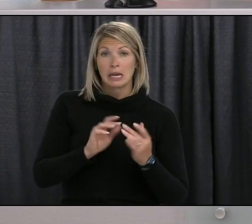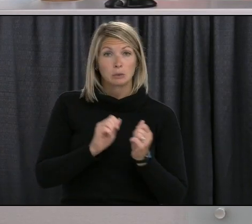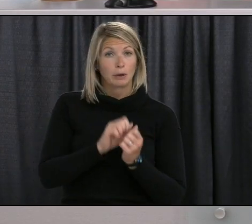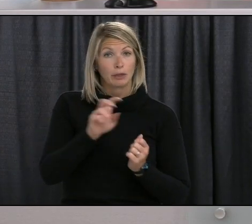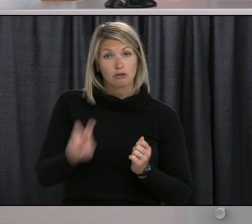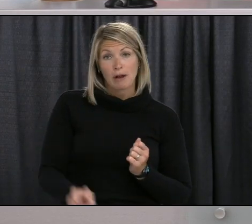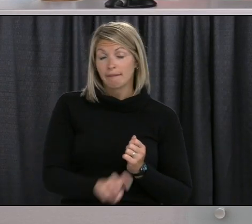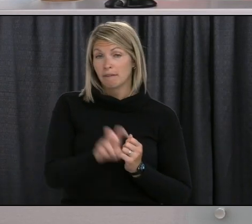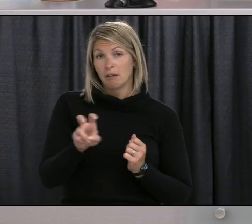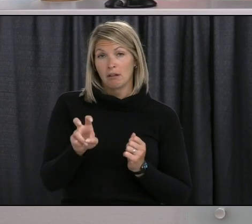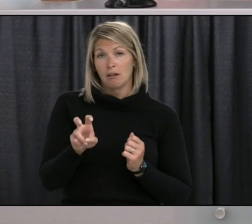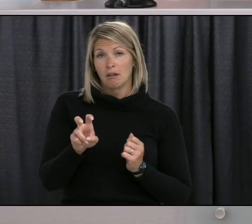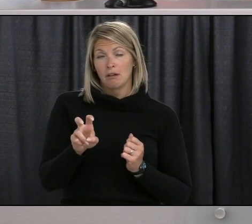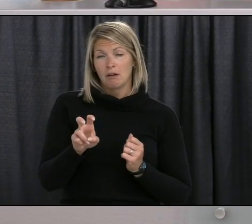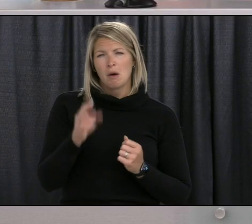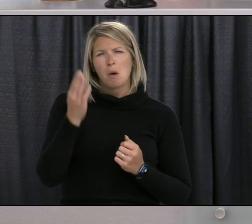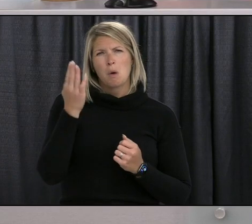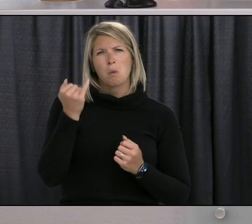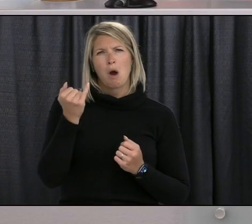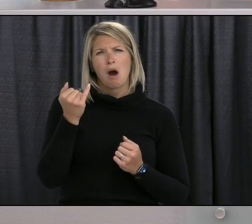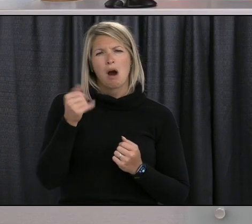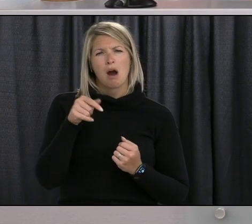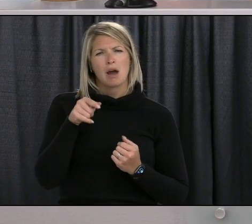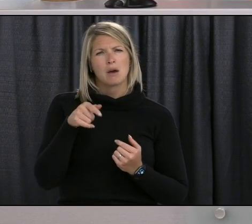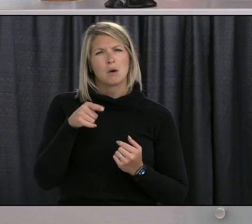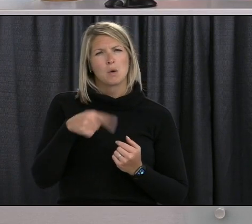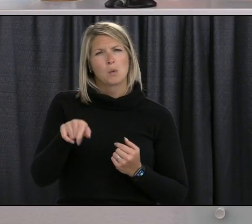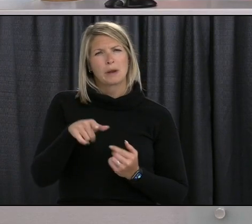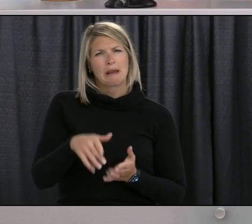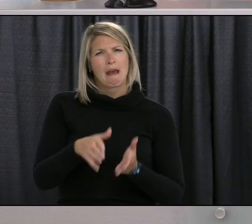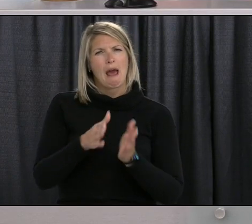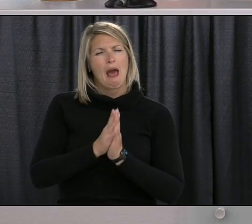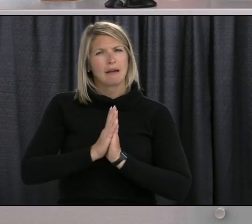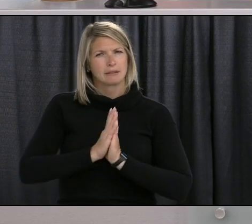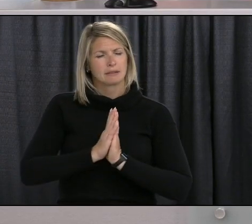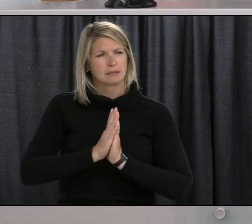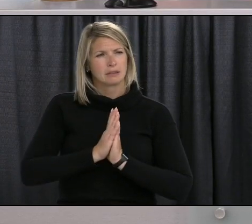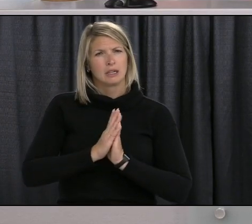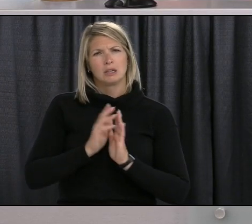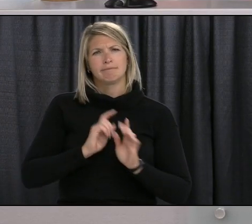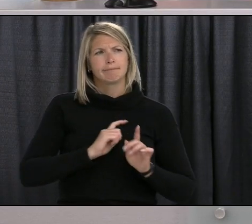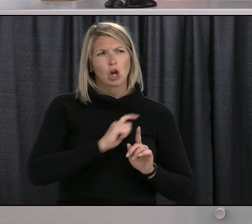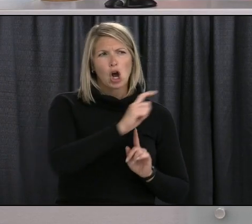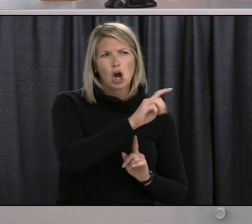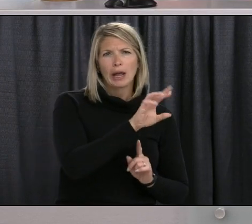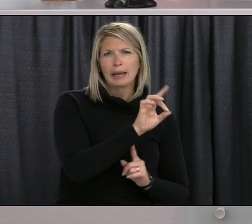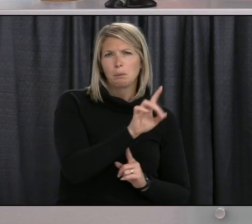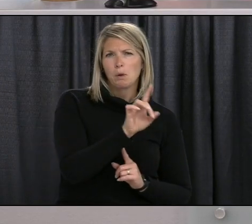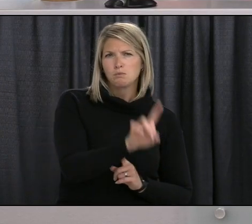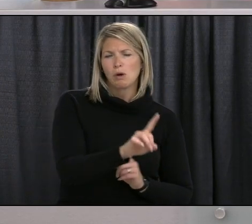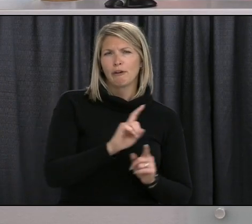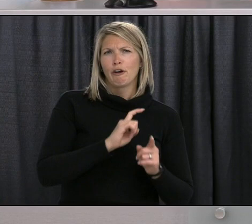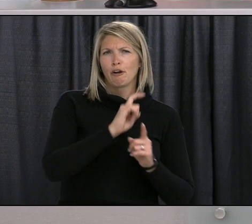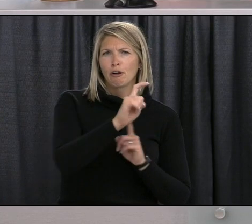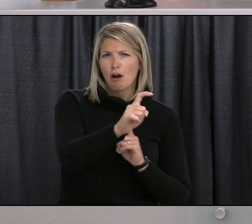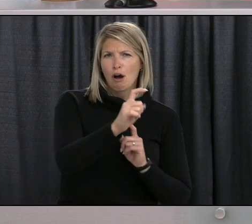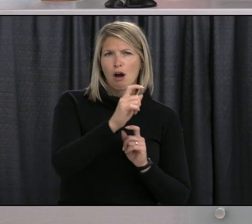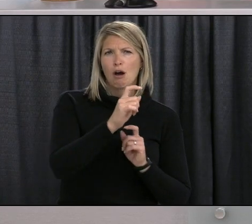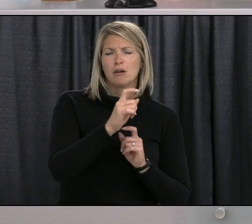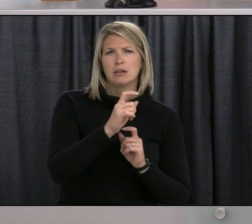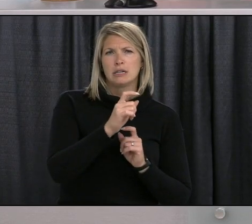the disease, why are we putting them through the stress and discomfort of testing when we know, based on